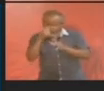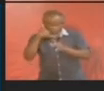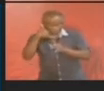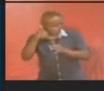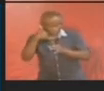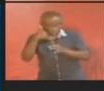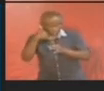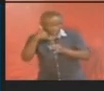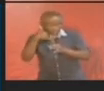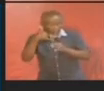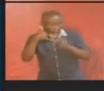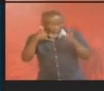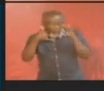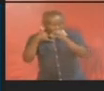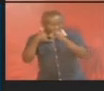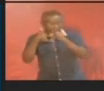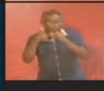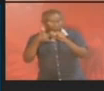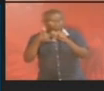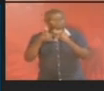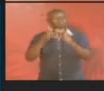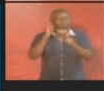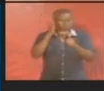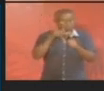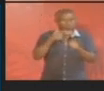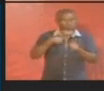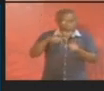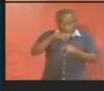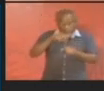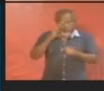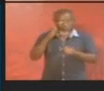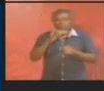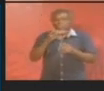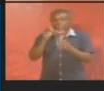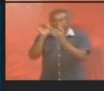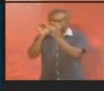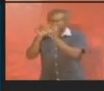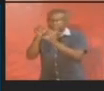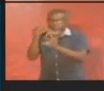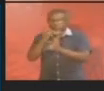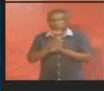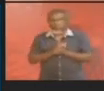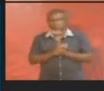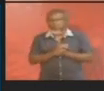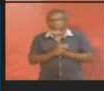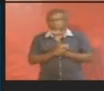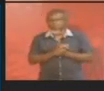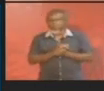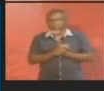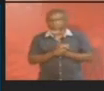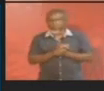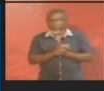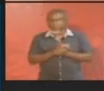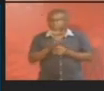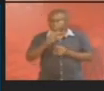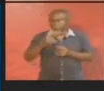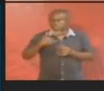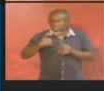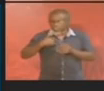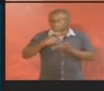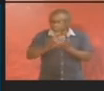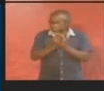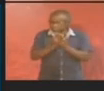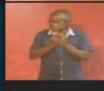declined remarkably, apart from what started up last week, what was described as teething problems, as we were very happy for the overwhelming response.